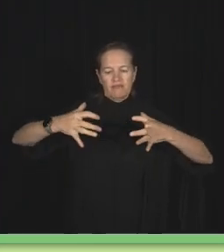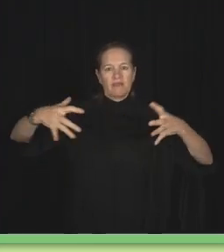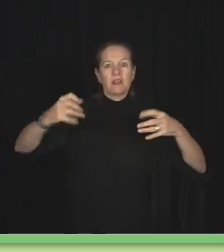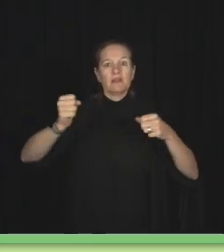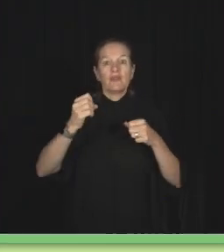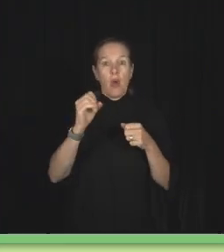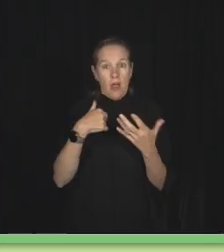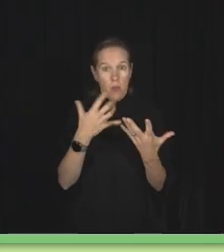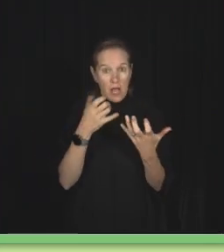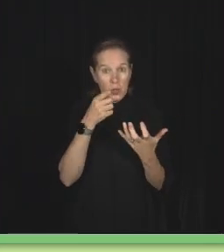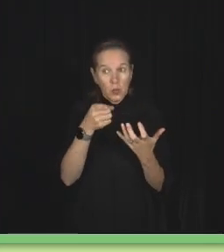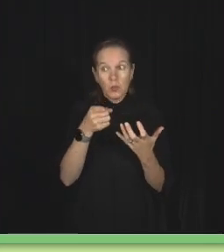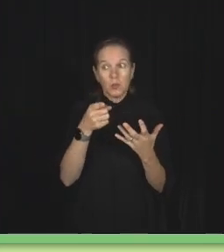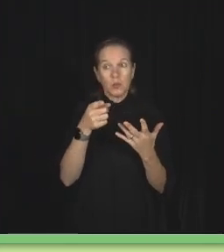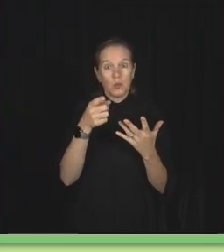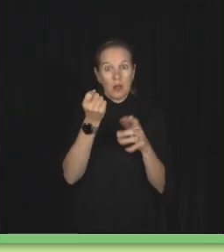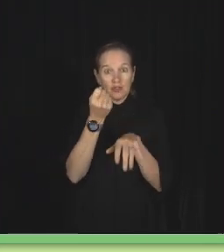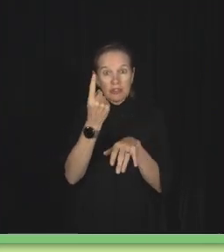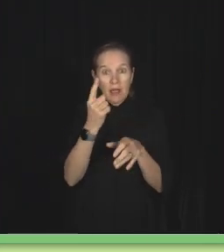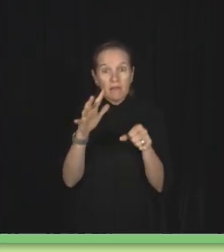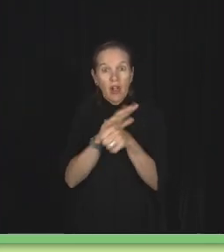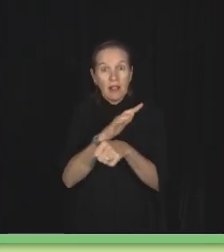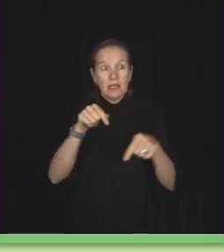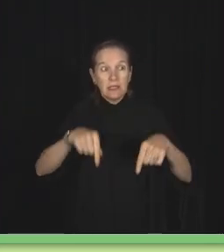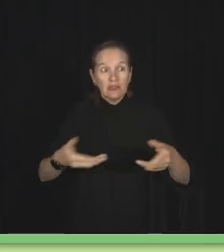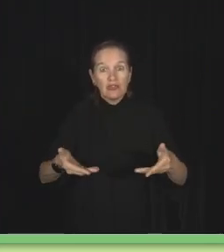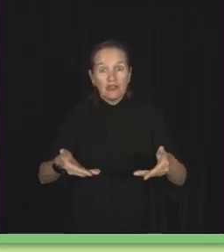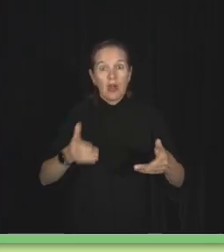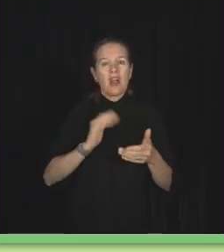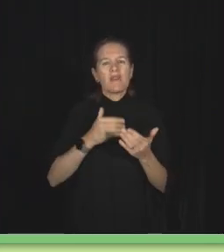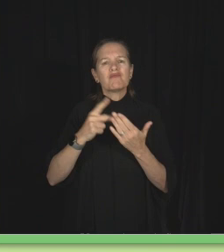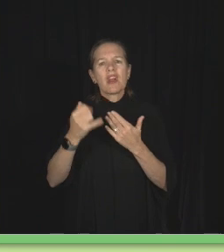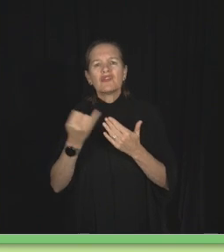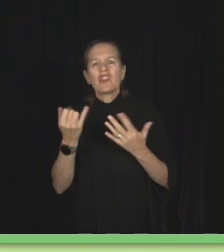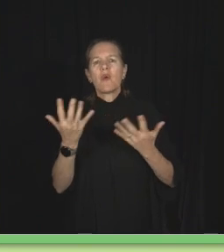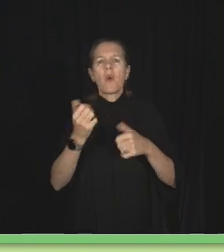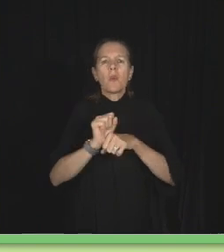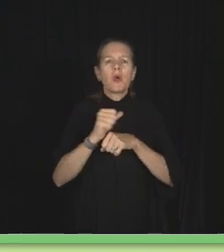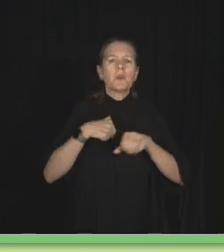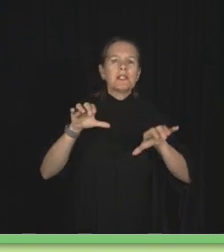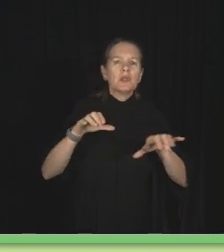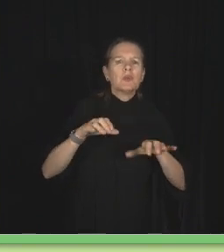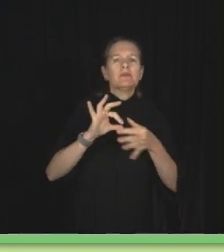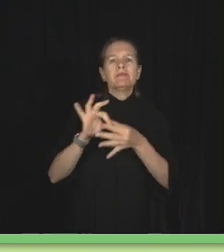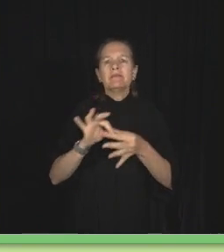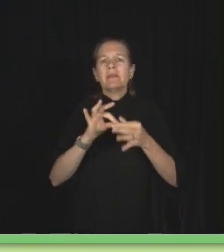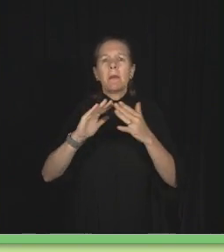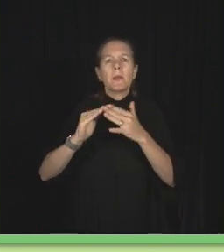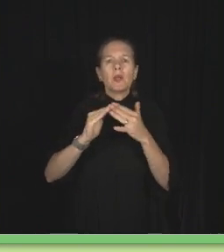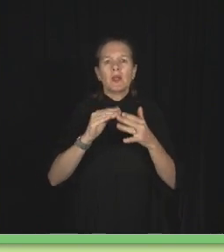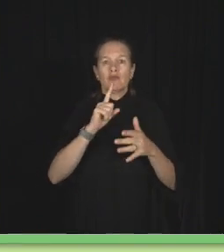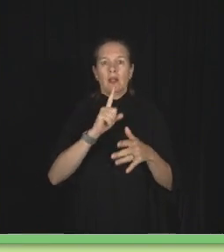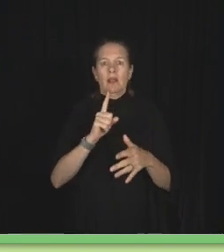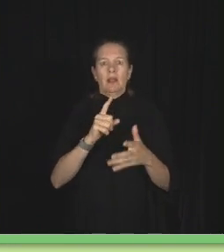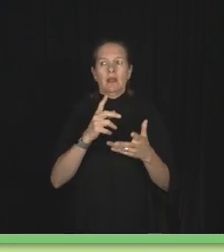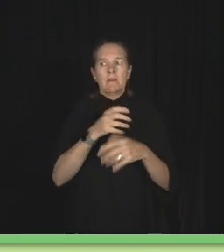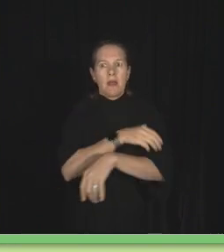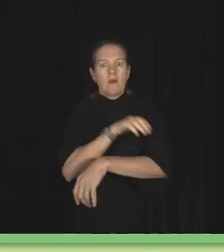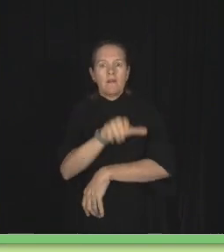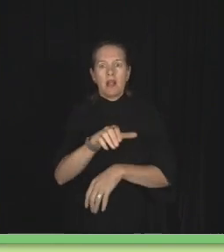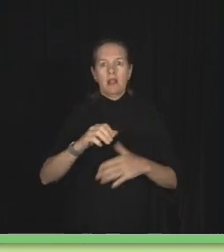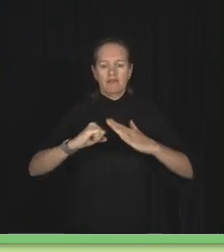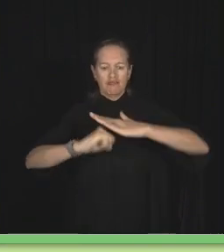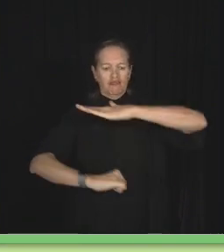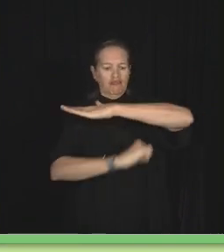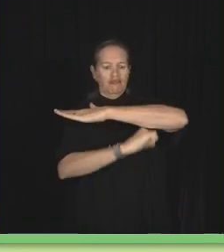conference understanding that the projects and the work that we do as a community truly are powerful, invisible infrastructure that power